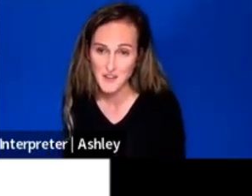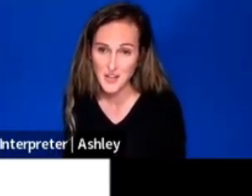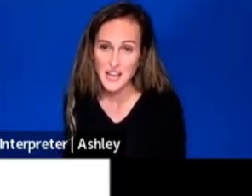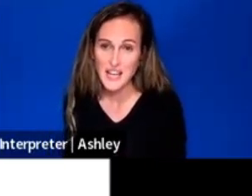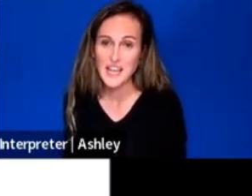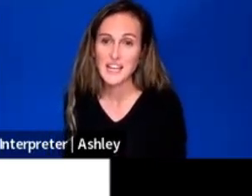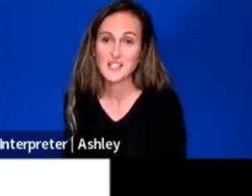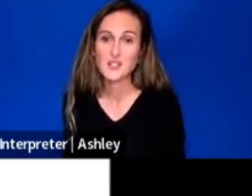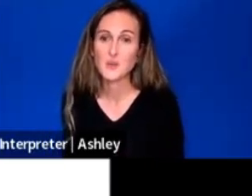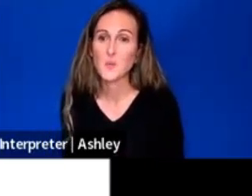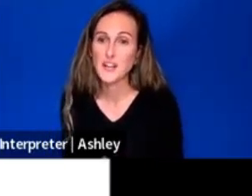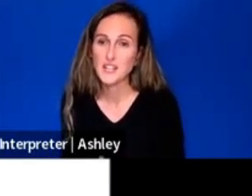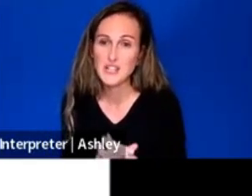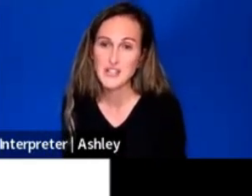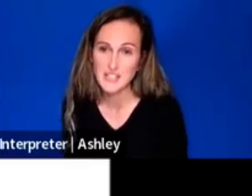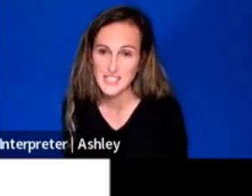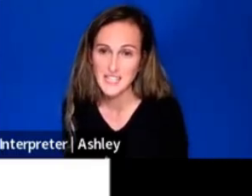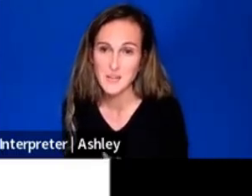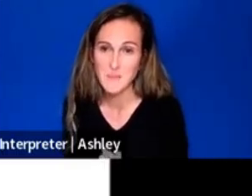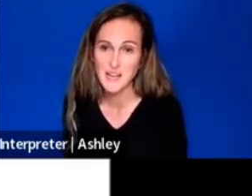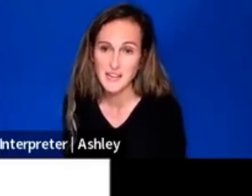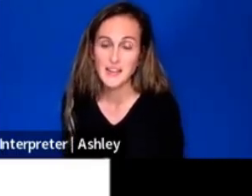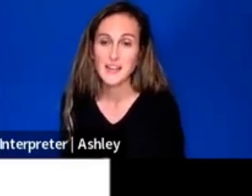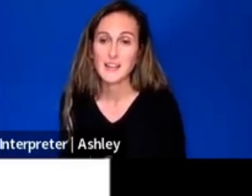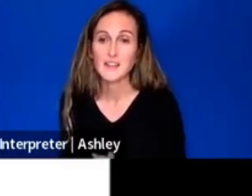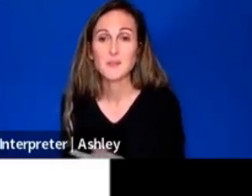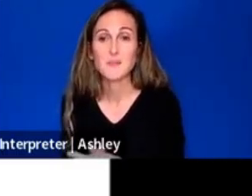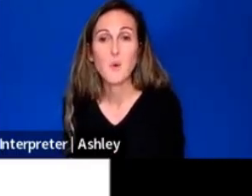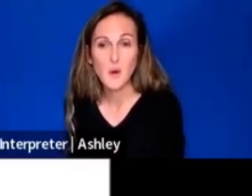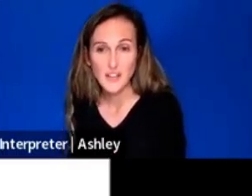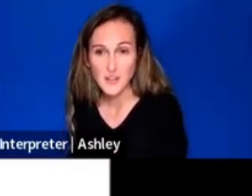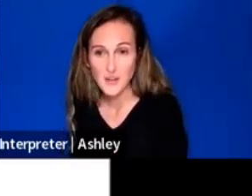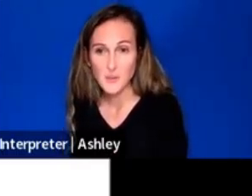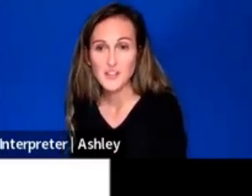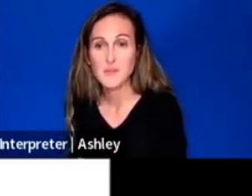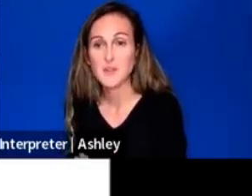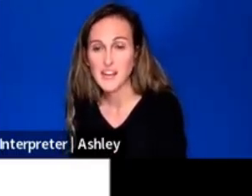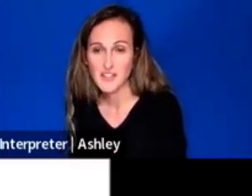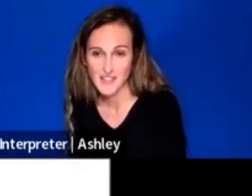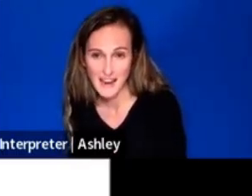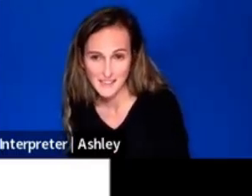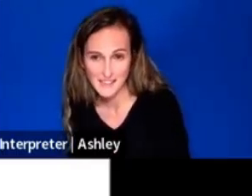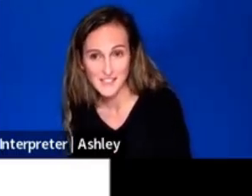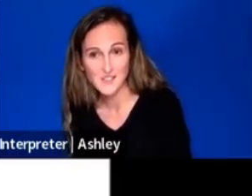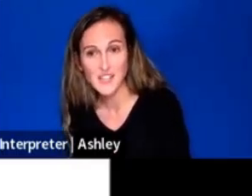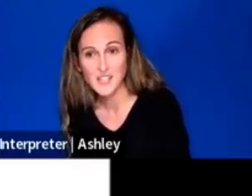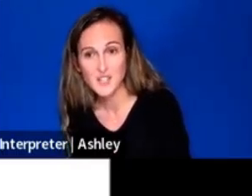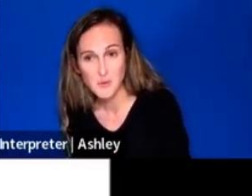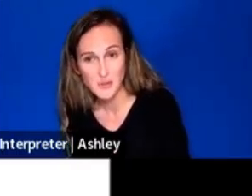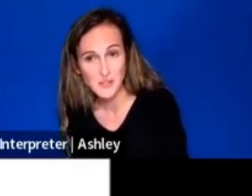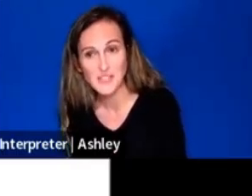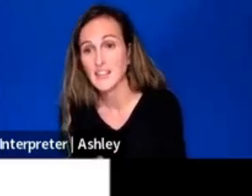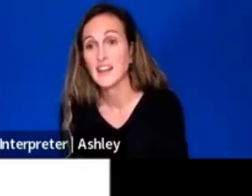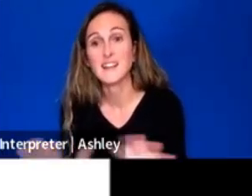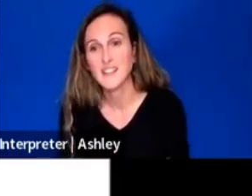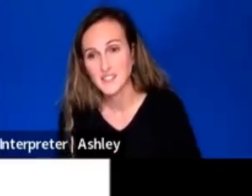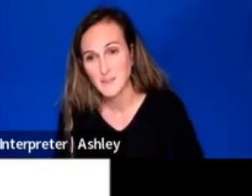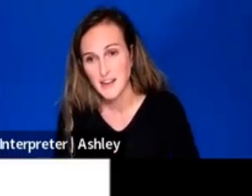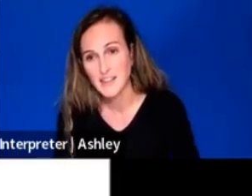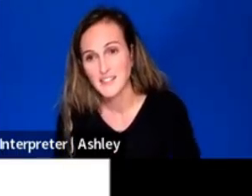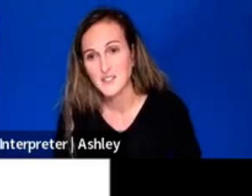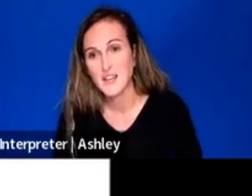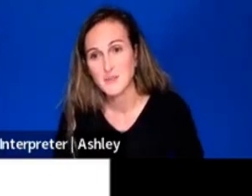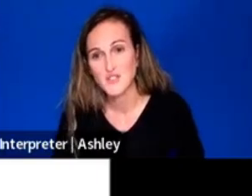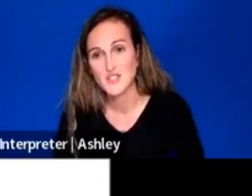the effort into what it took to get me supported with communication access via interpreters and anything else I